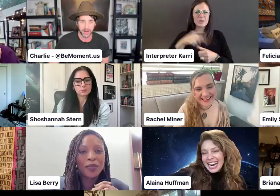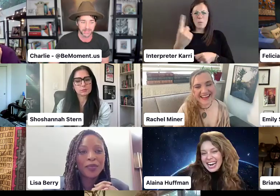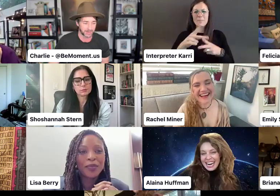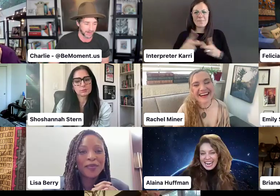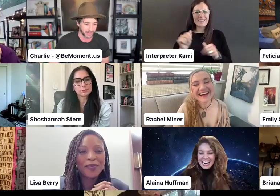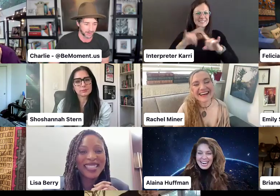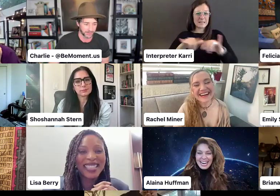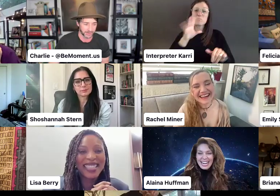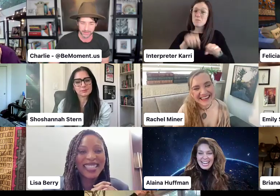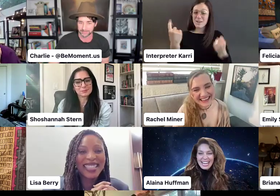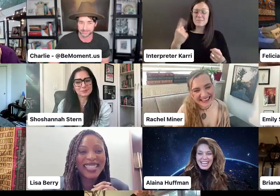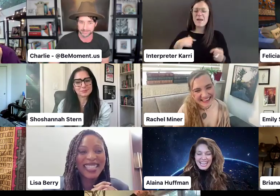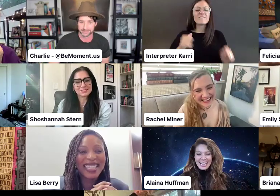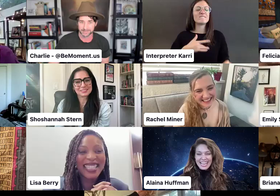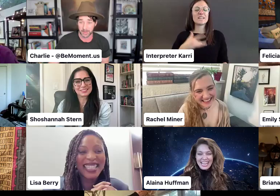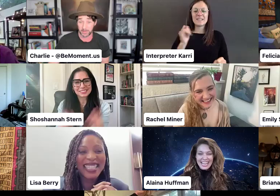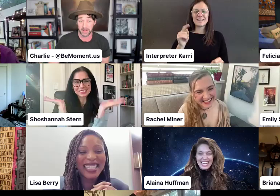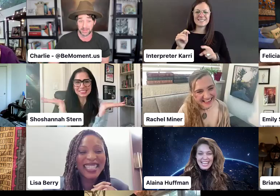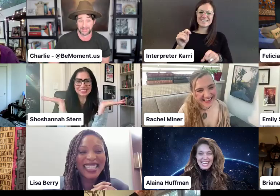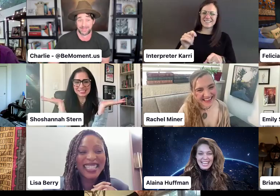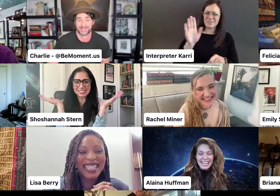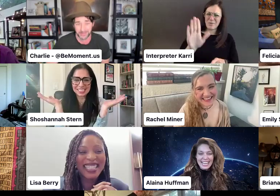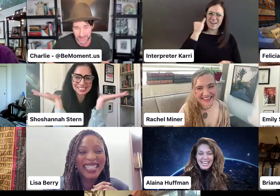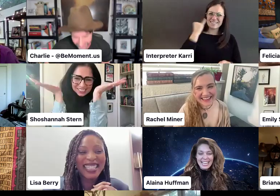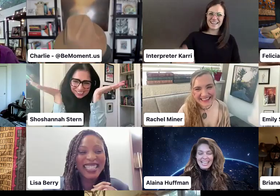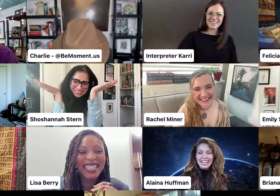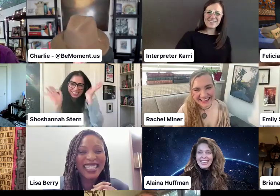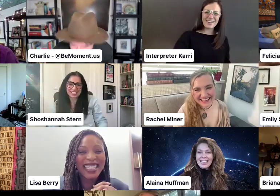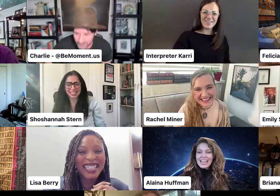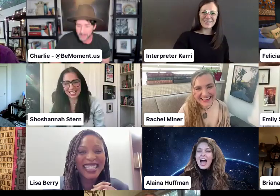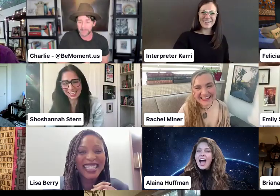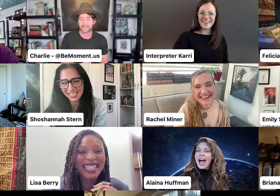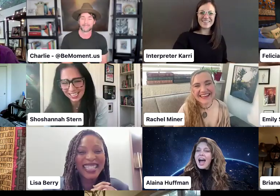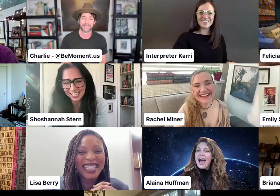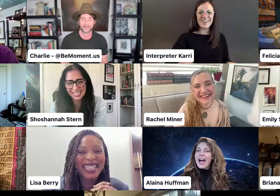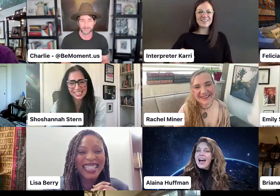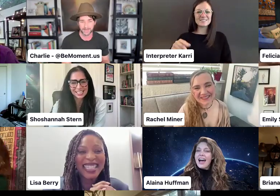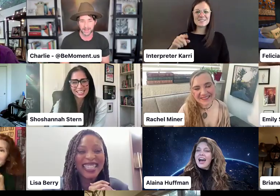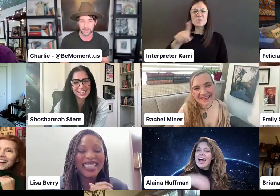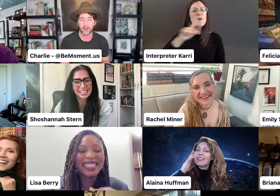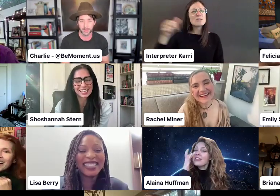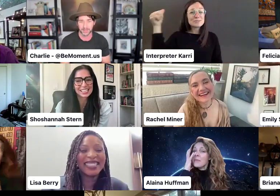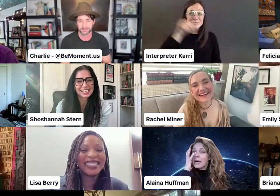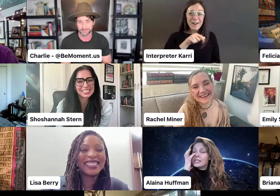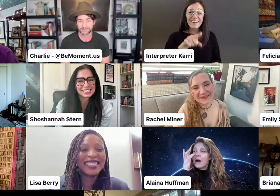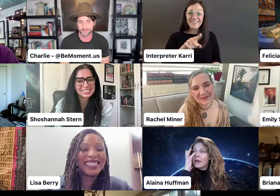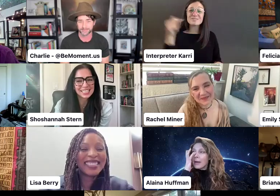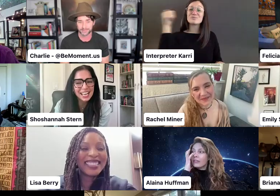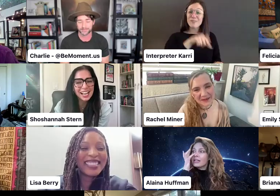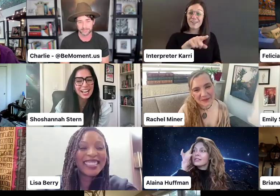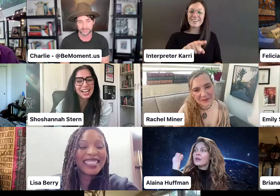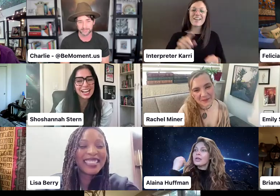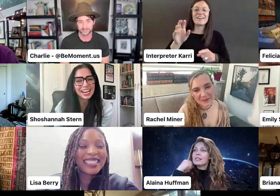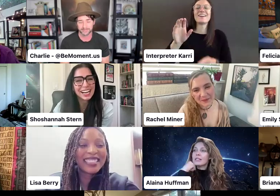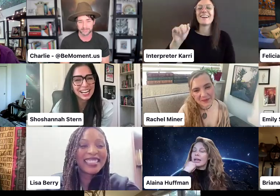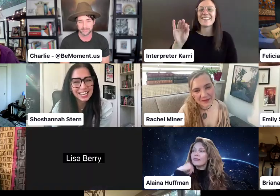going to break something. I can already feel It's it. yours, Charlie. Great. You are drunk. I think the best part about